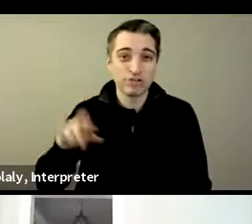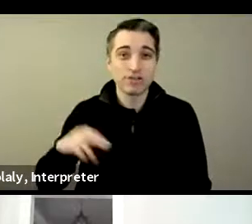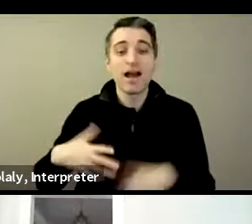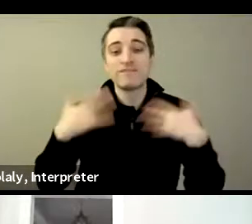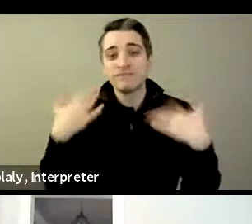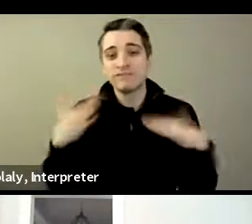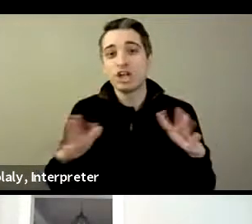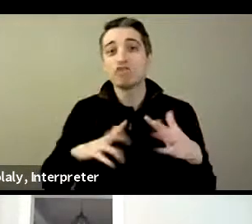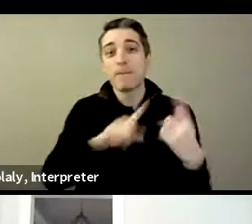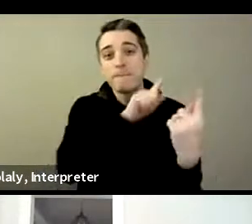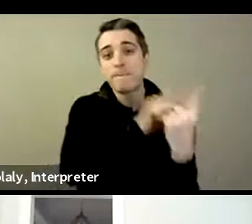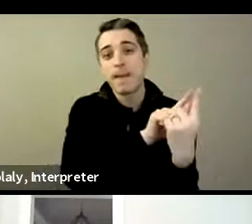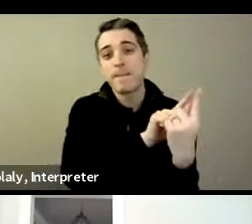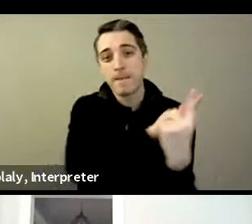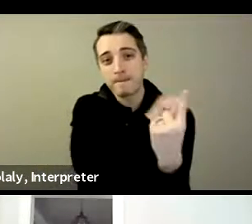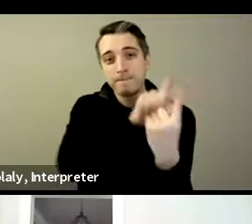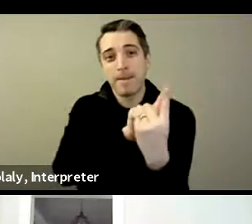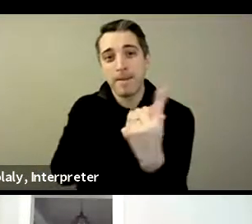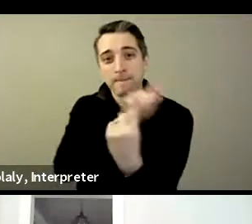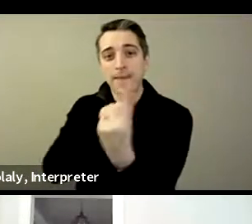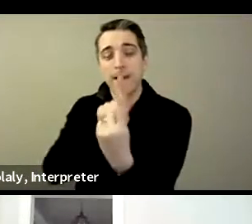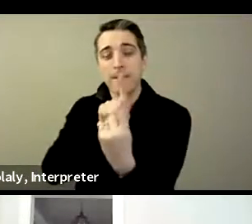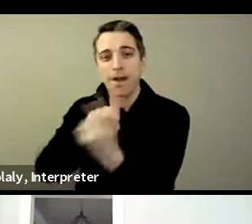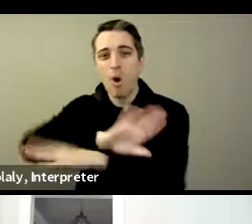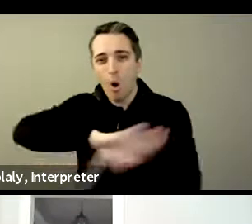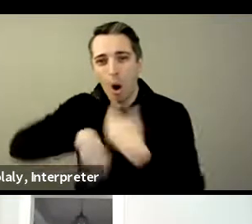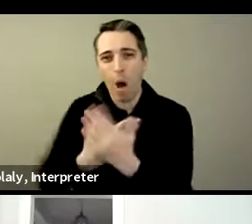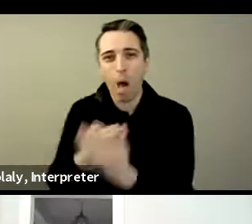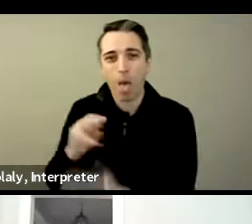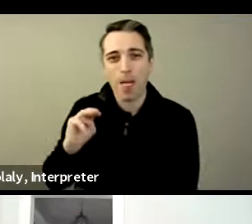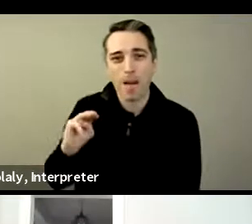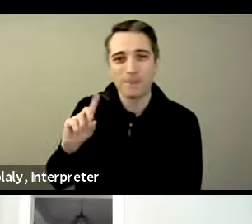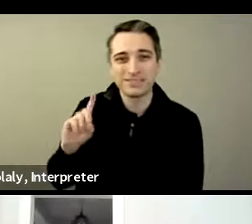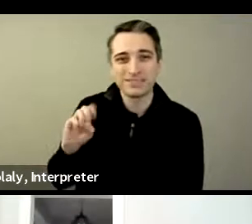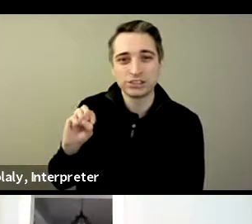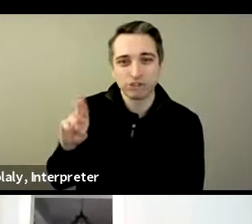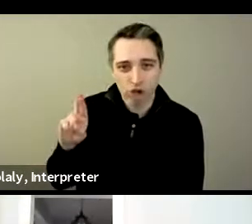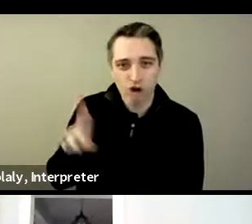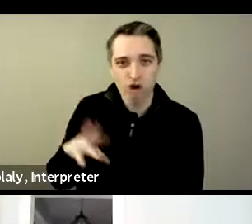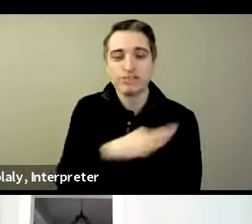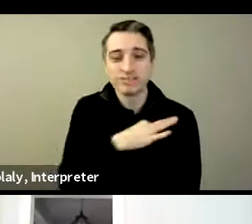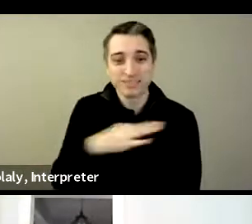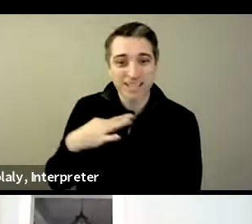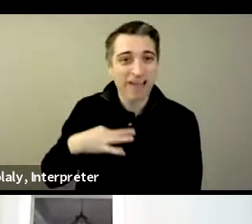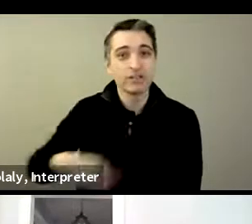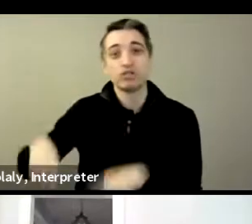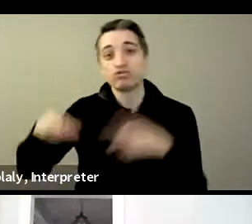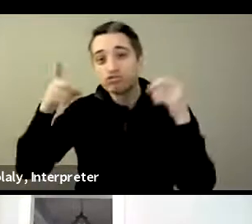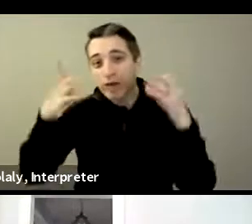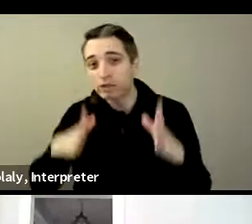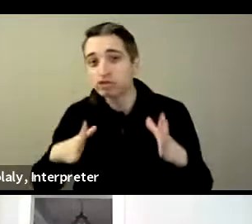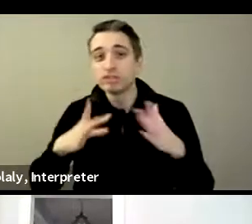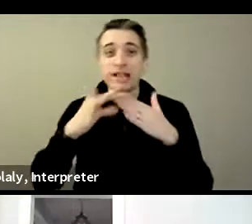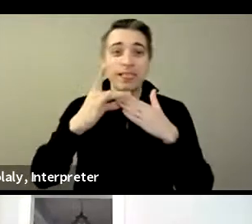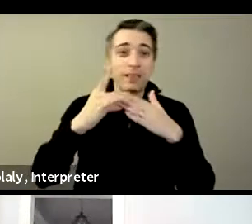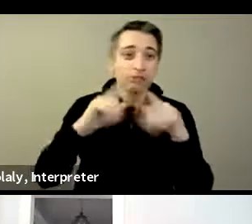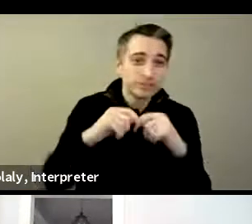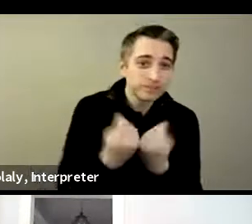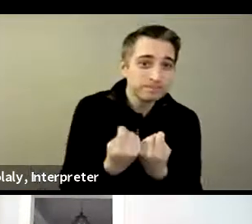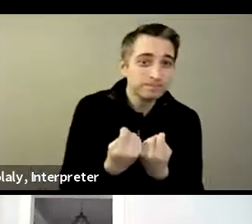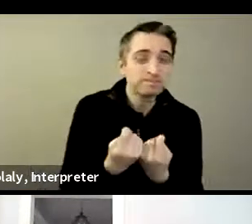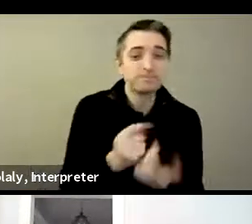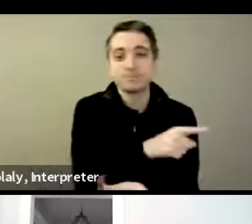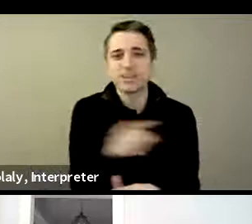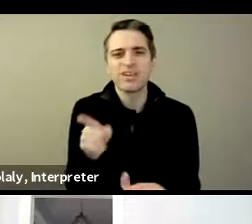with every Michigan Department of Civil Rights employee, including all division directors, members of the leadership team, and those members provided me